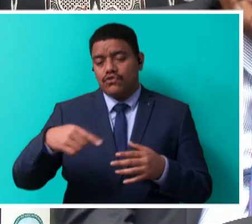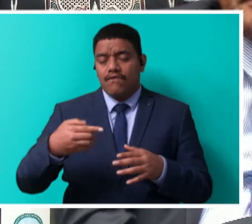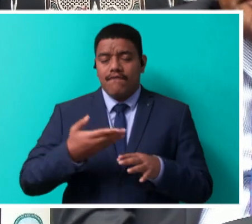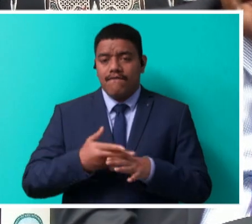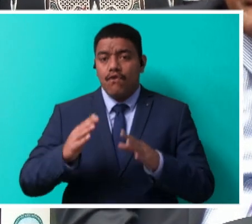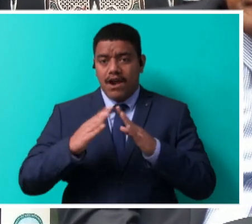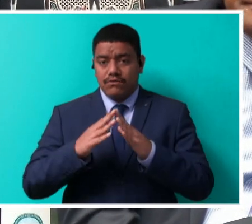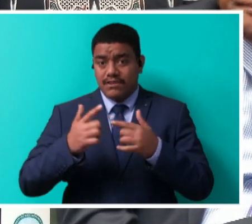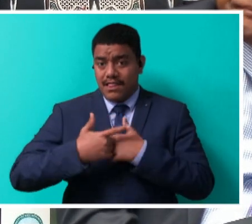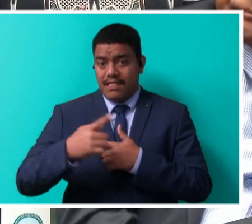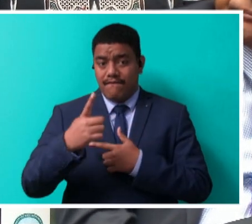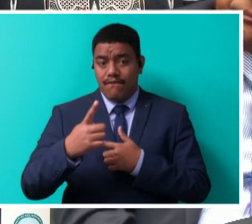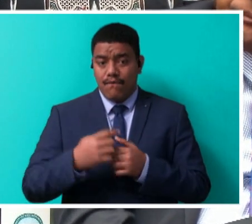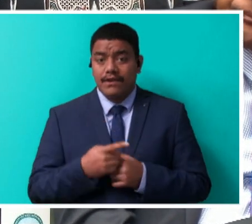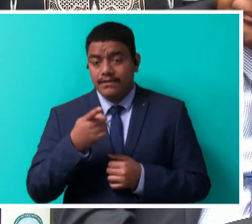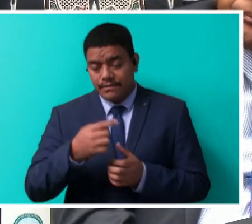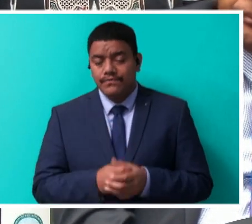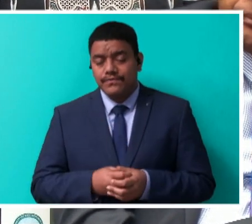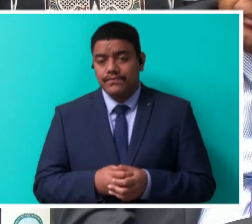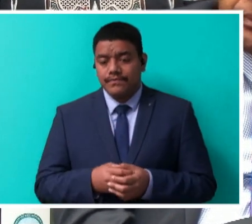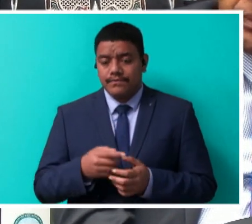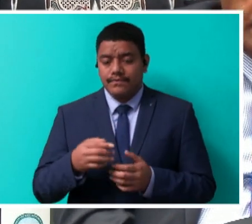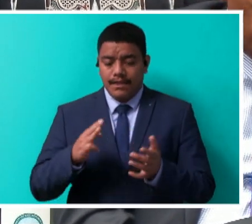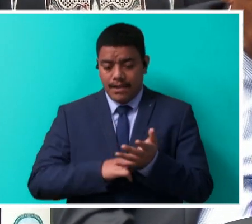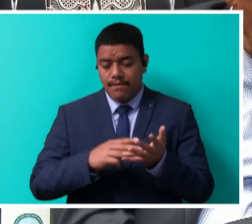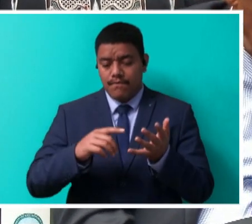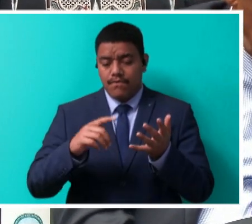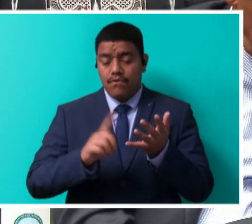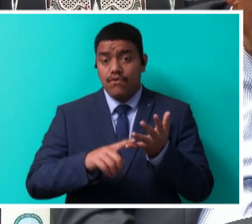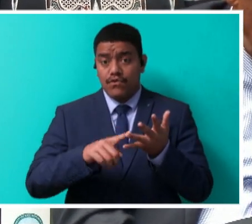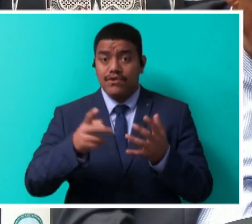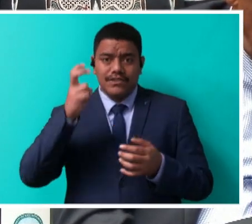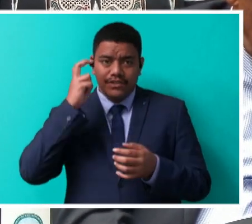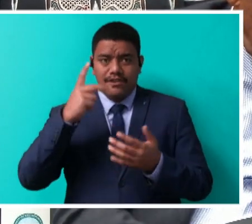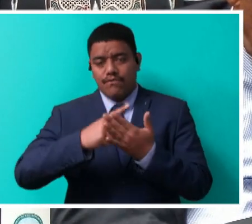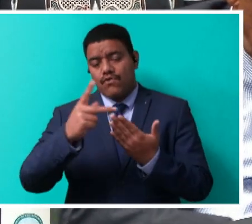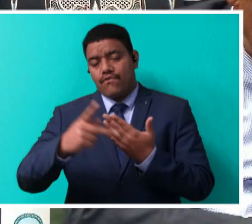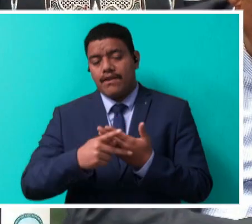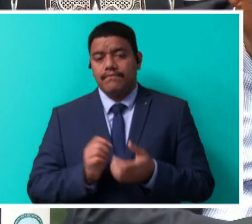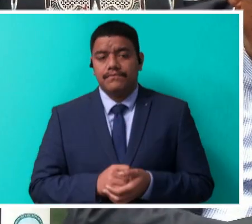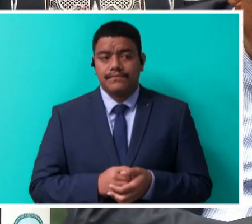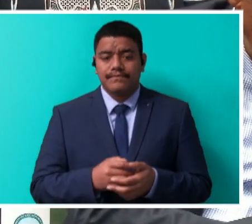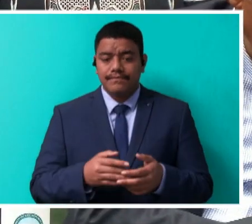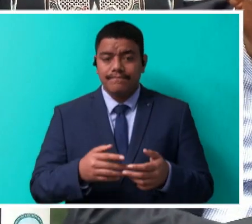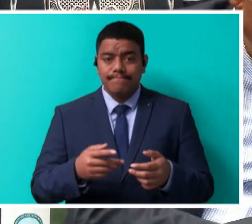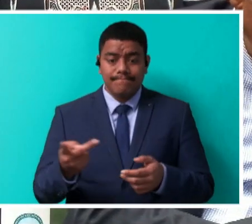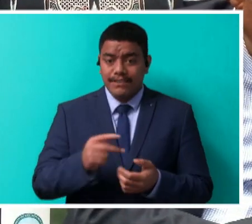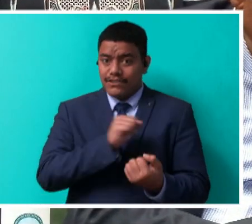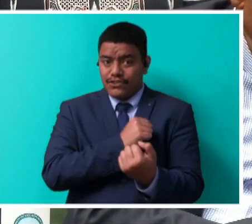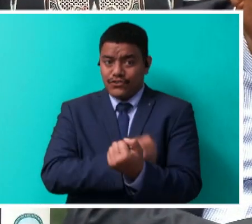Level 1, endorsed by Cabinet. The MOU established a twinning program designed to